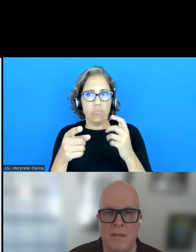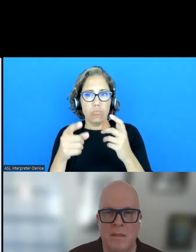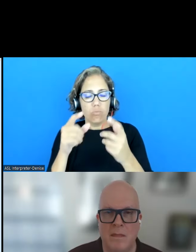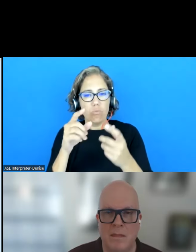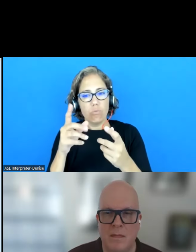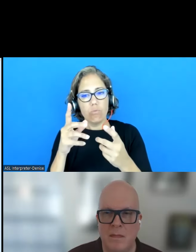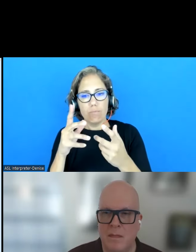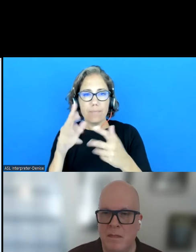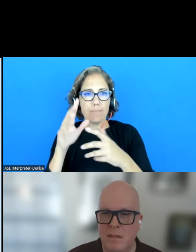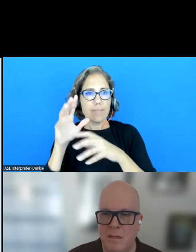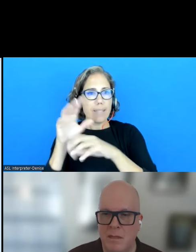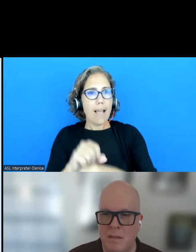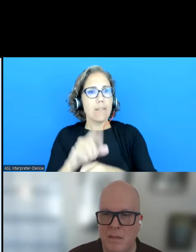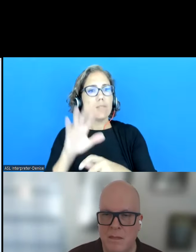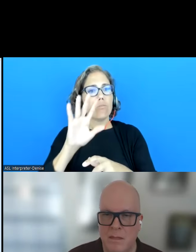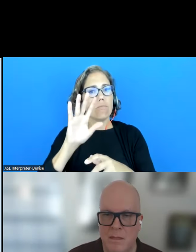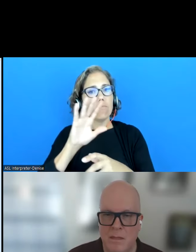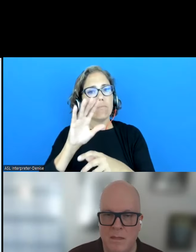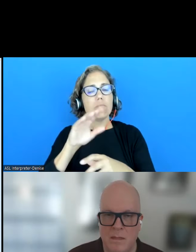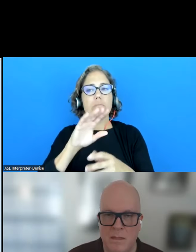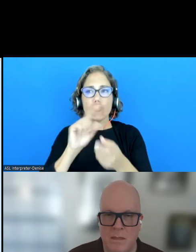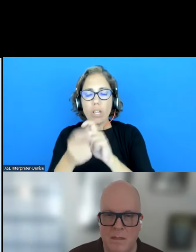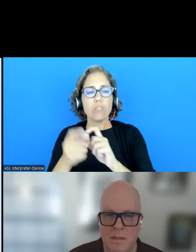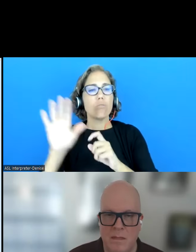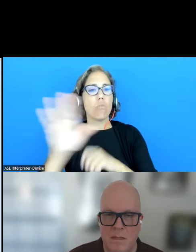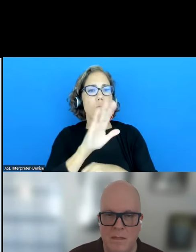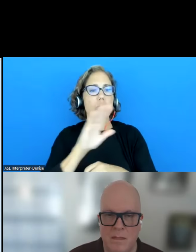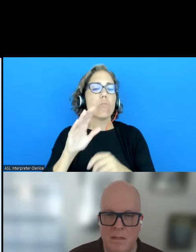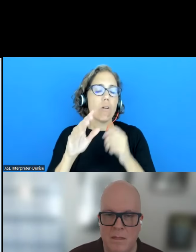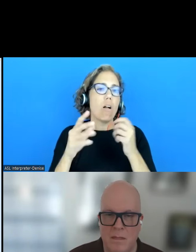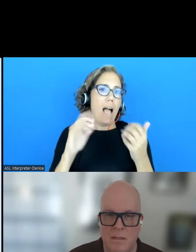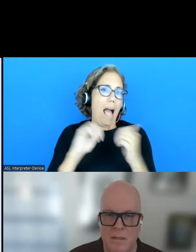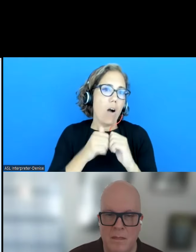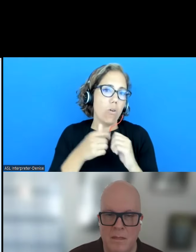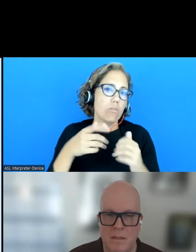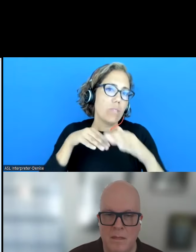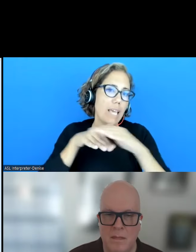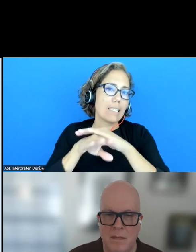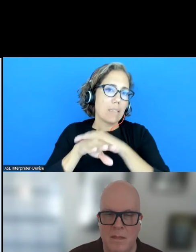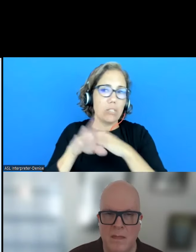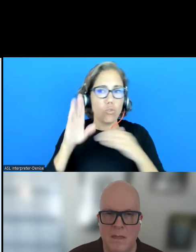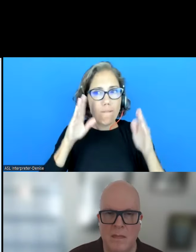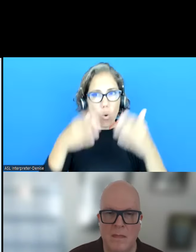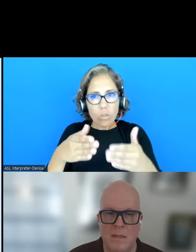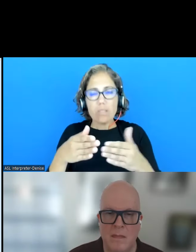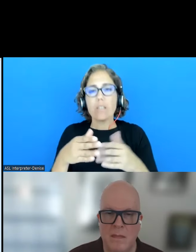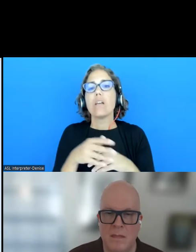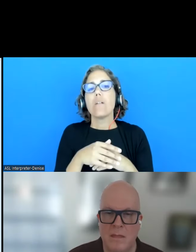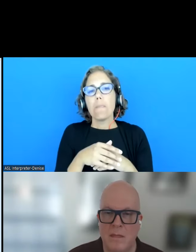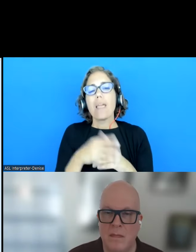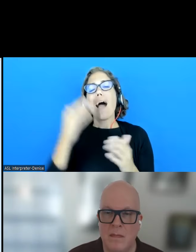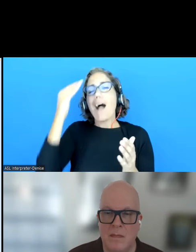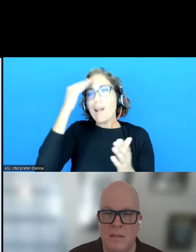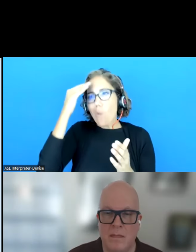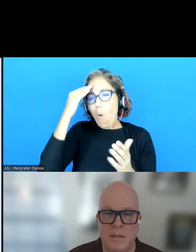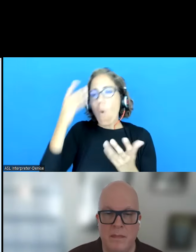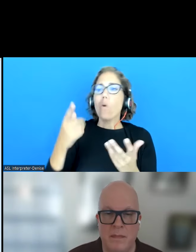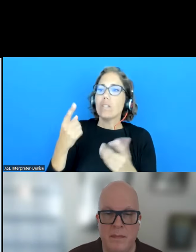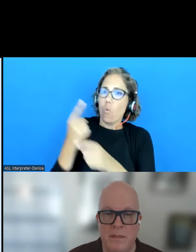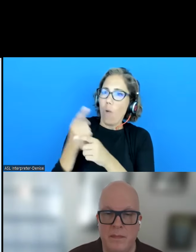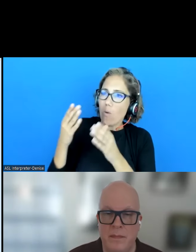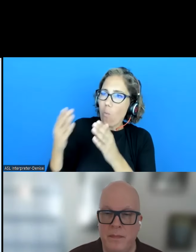So there is definitely a business case to focus on accessibility beside the ethical, the doing the right